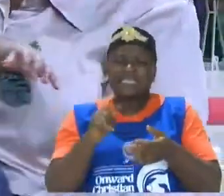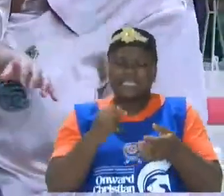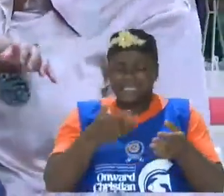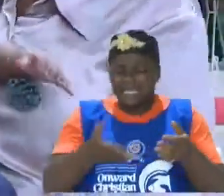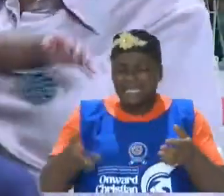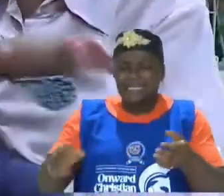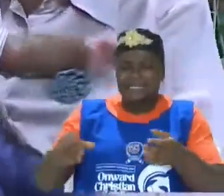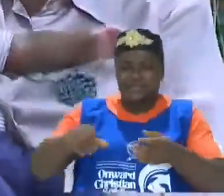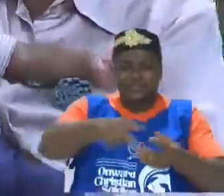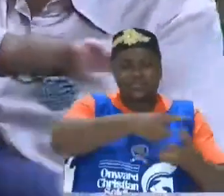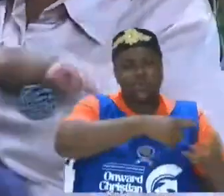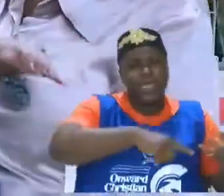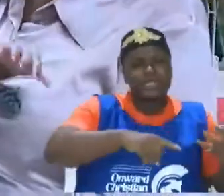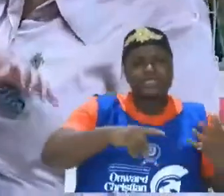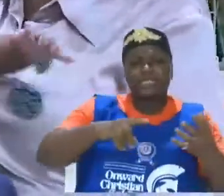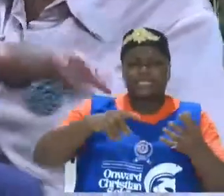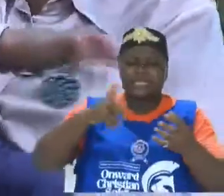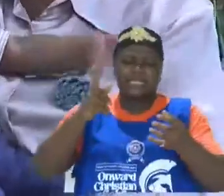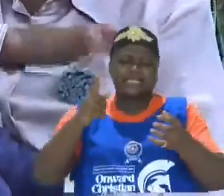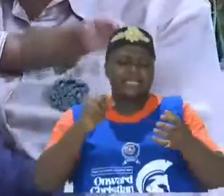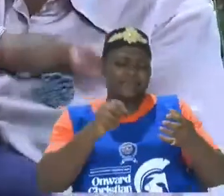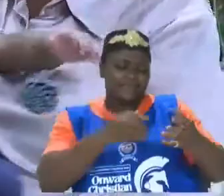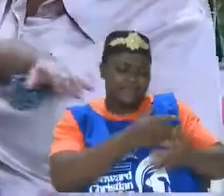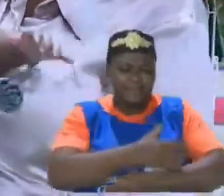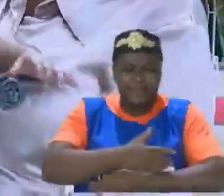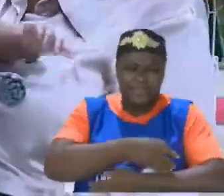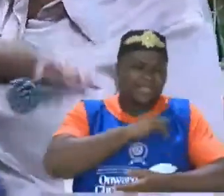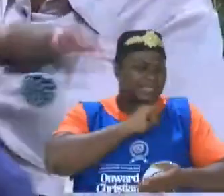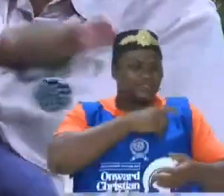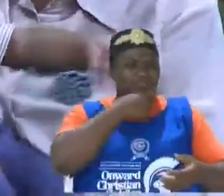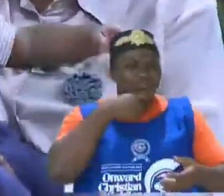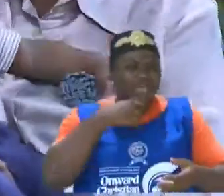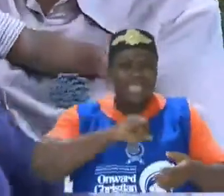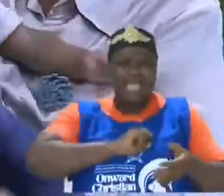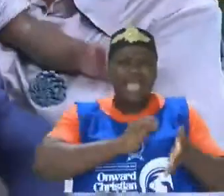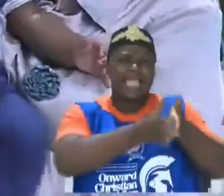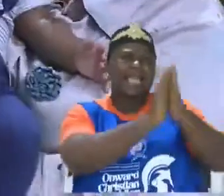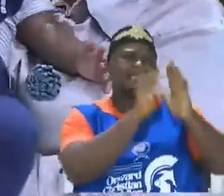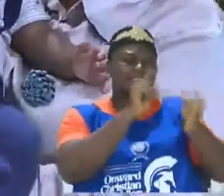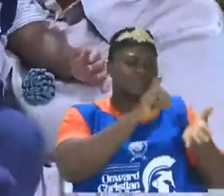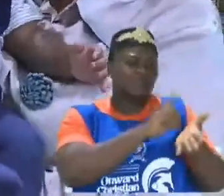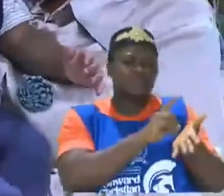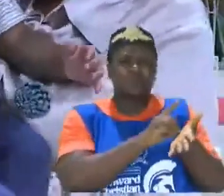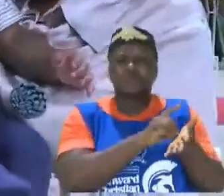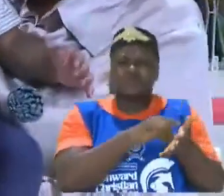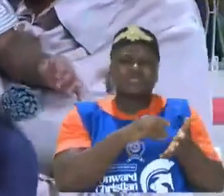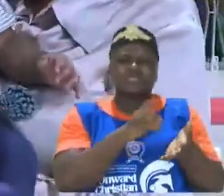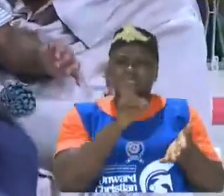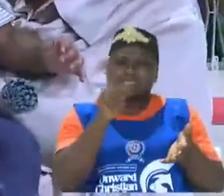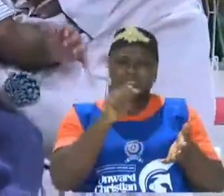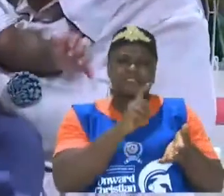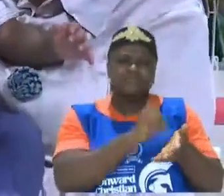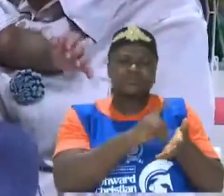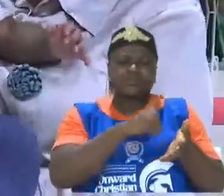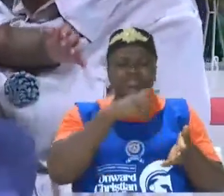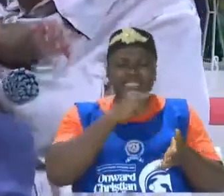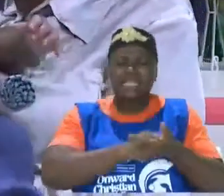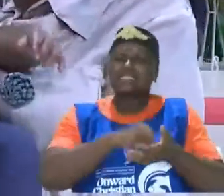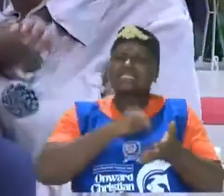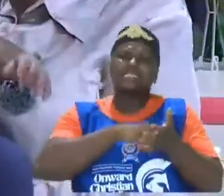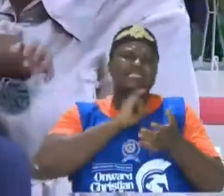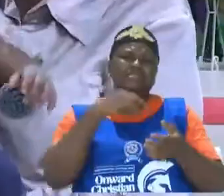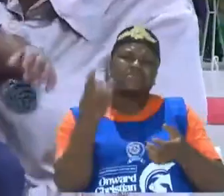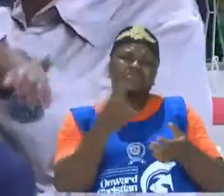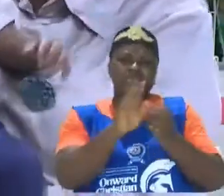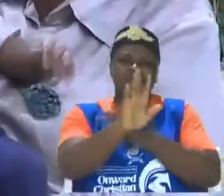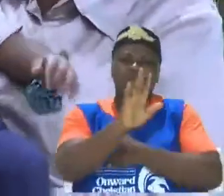had dried up completely. And I asked the doctor, what's the prognosis? The doctor said, it's only God that can do it.